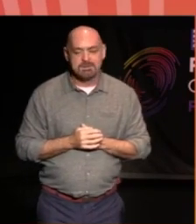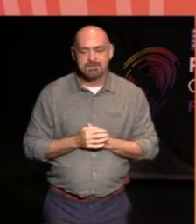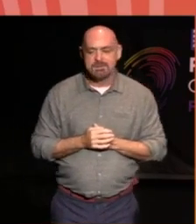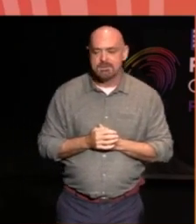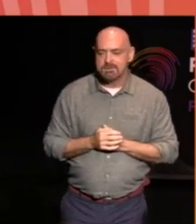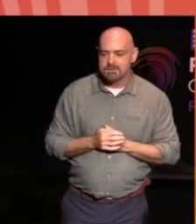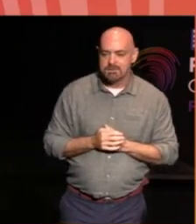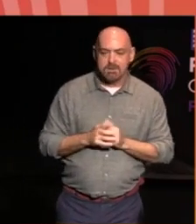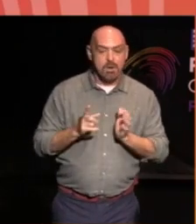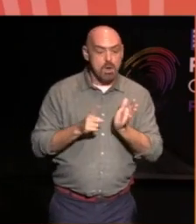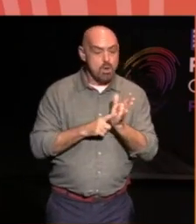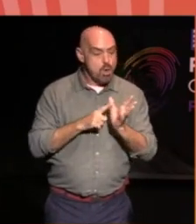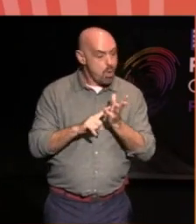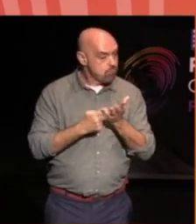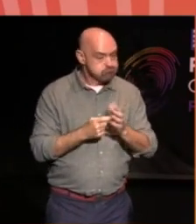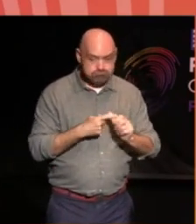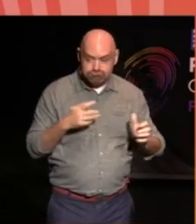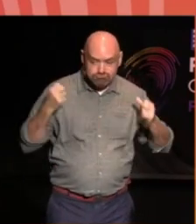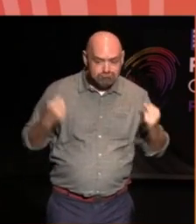together.